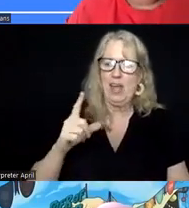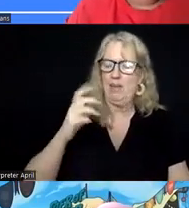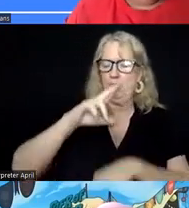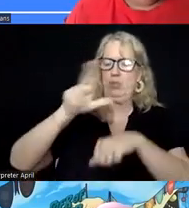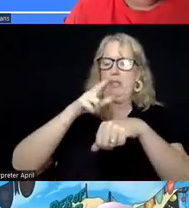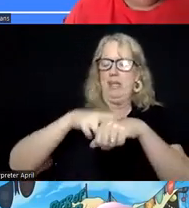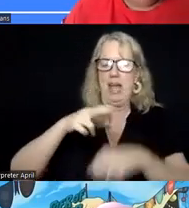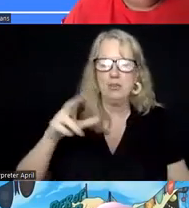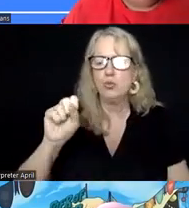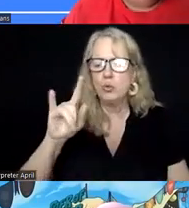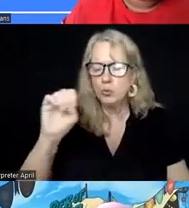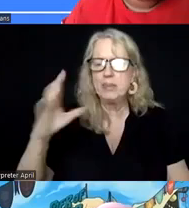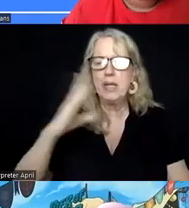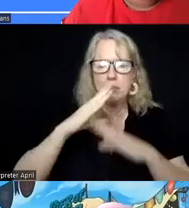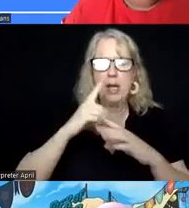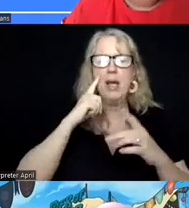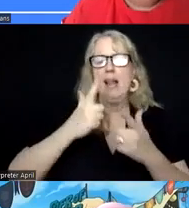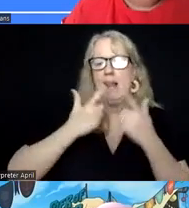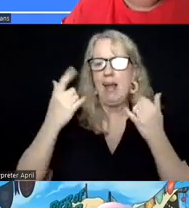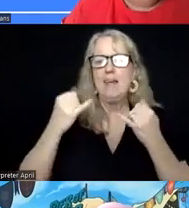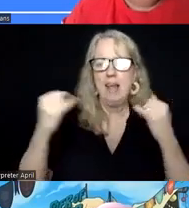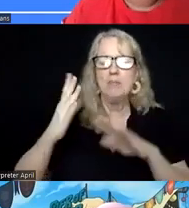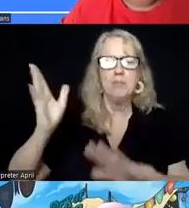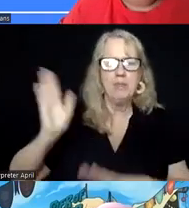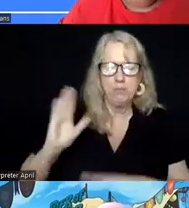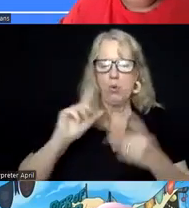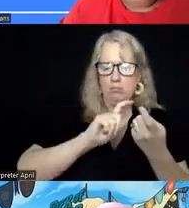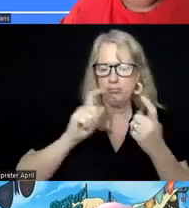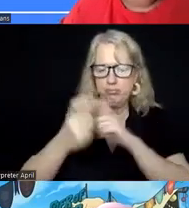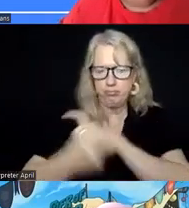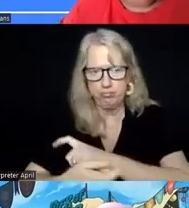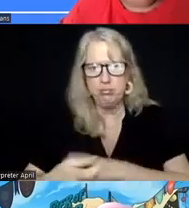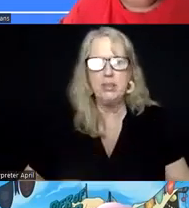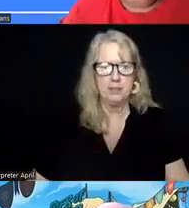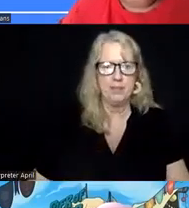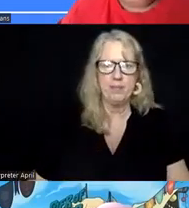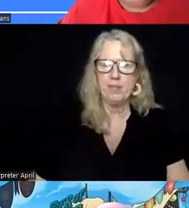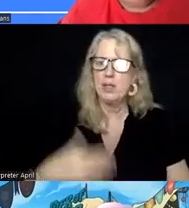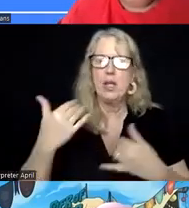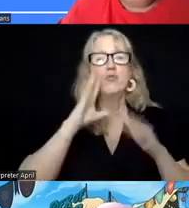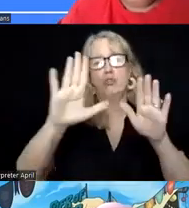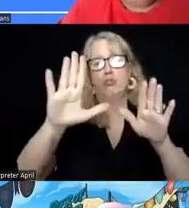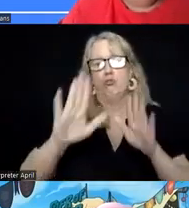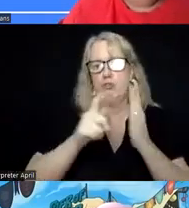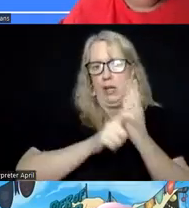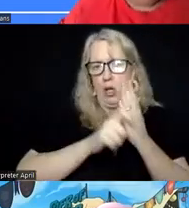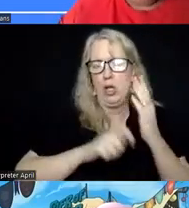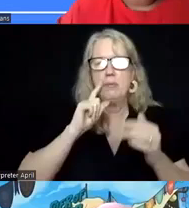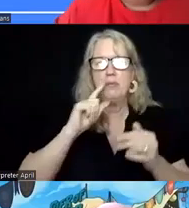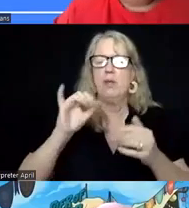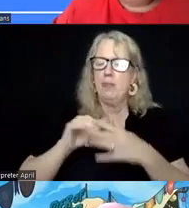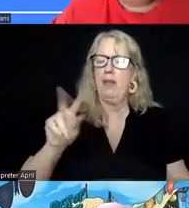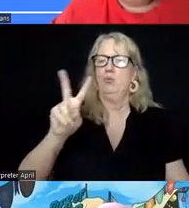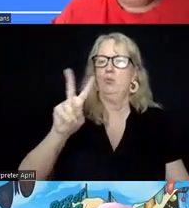National Suicide Prevention Lifeline before this transition. And so a great article on that 2-year